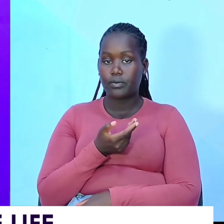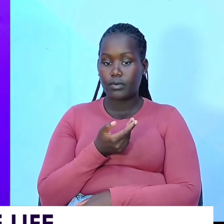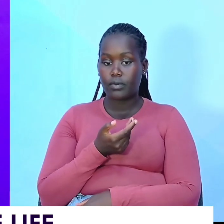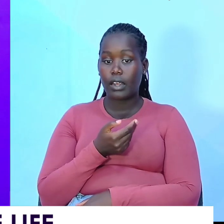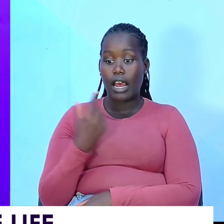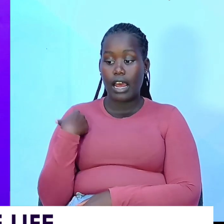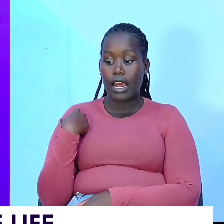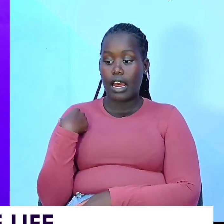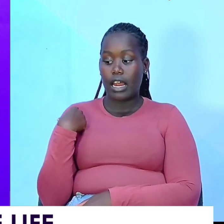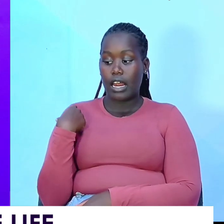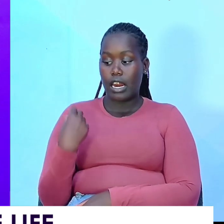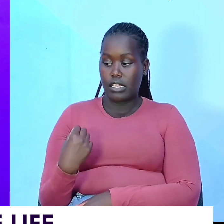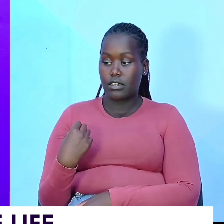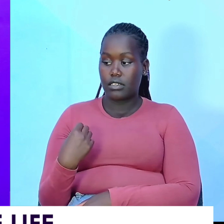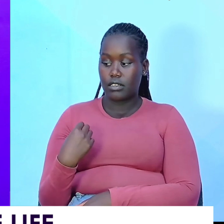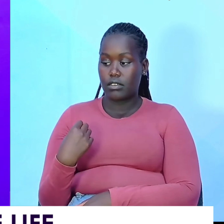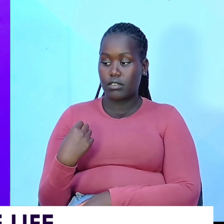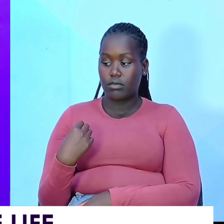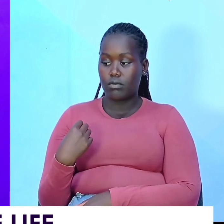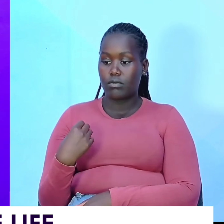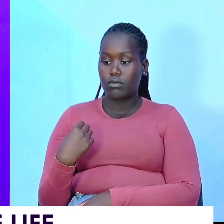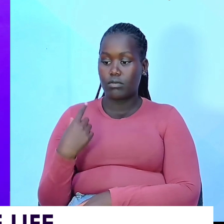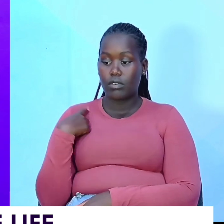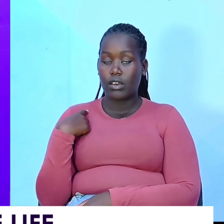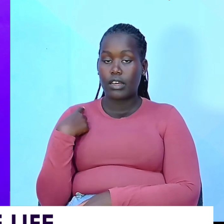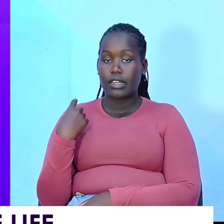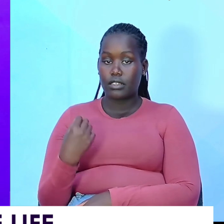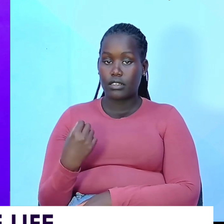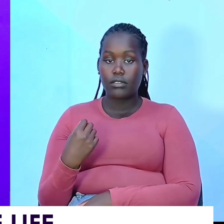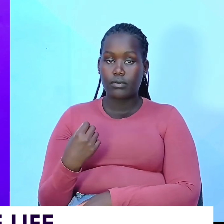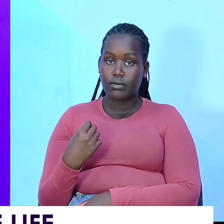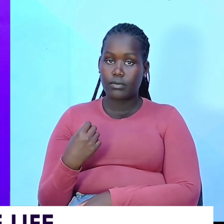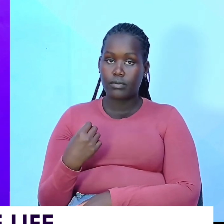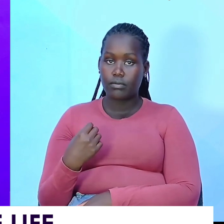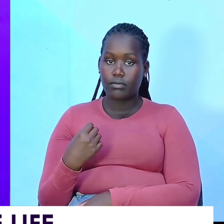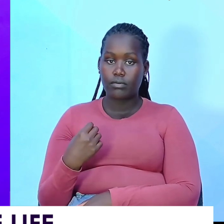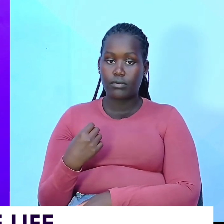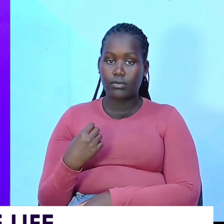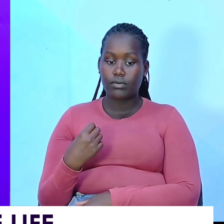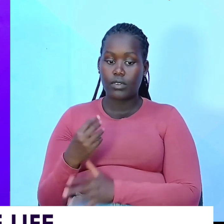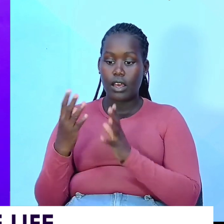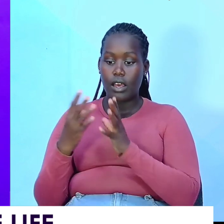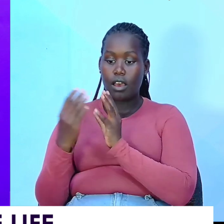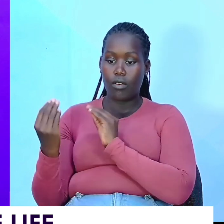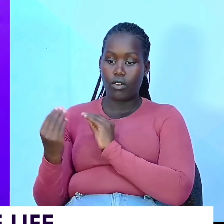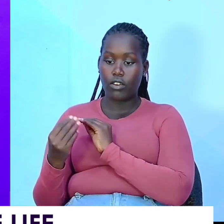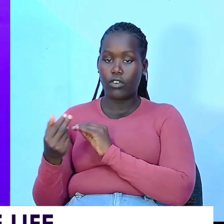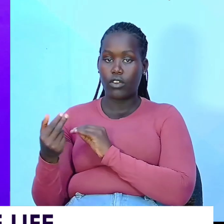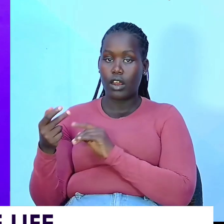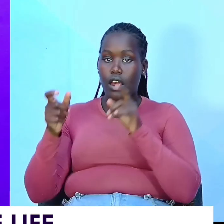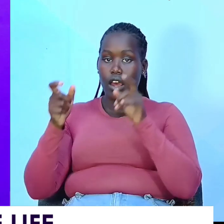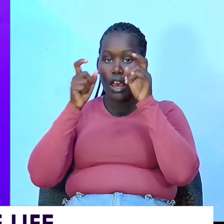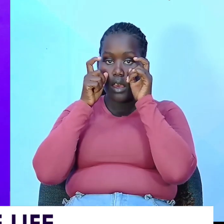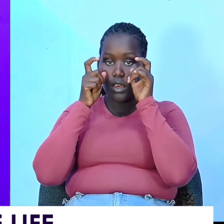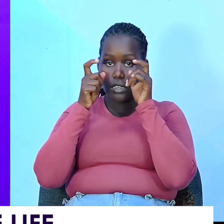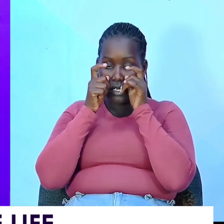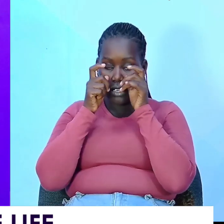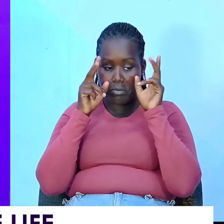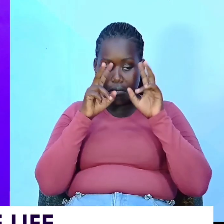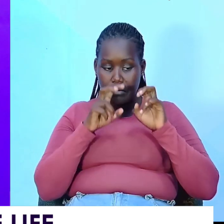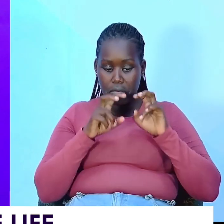Recently, let me just be a bit open. Recently, I went for an HIV routine check, just